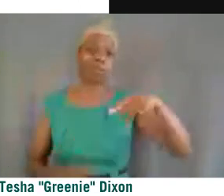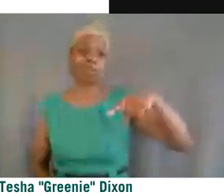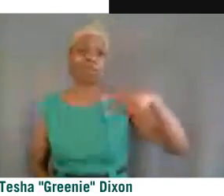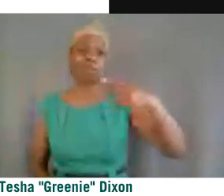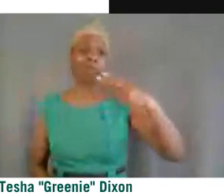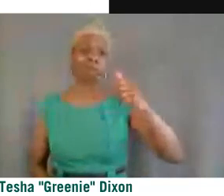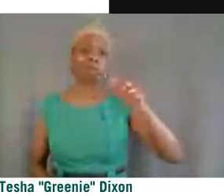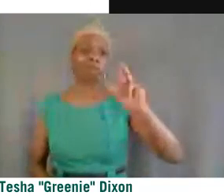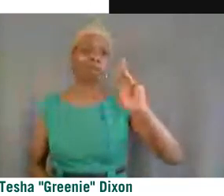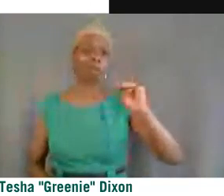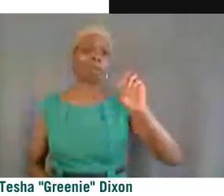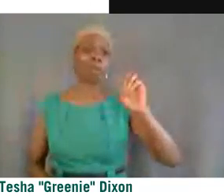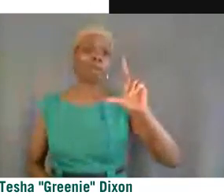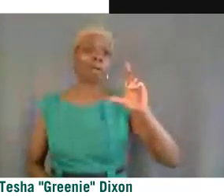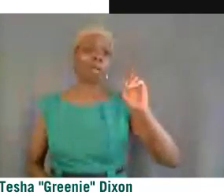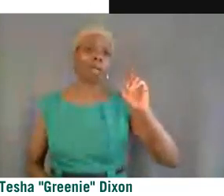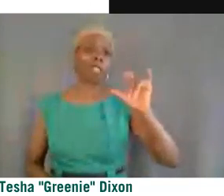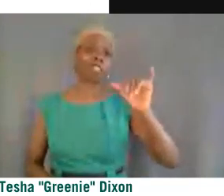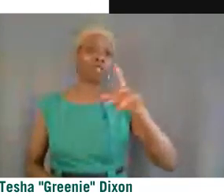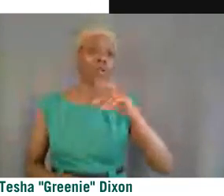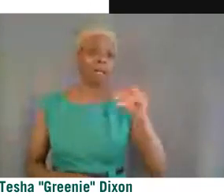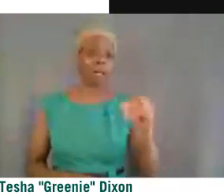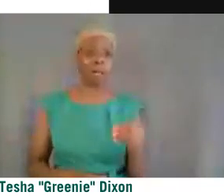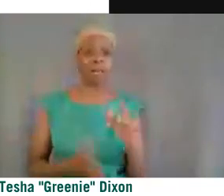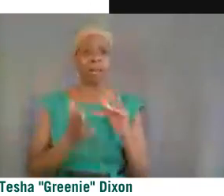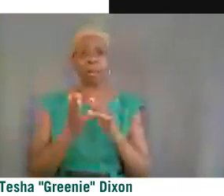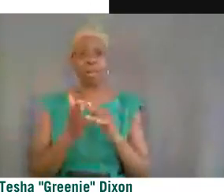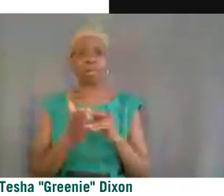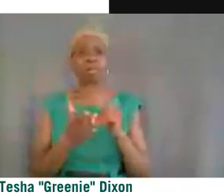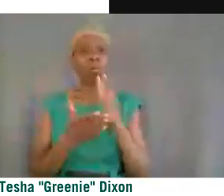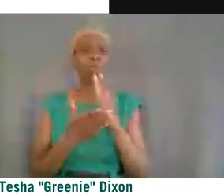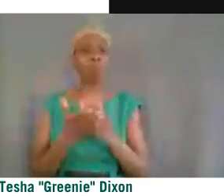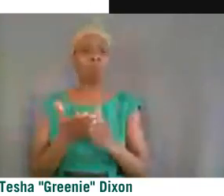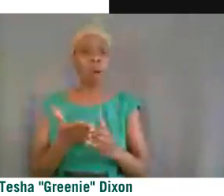and non-pieces. What are some of the common types of treatments that we see?